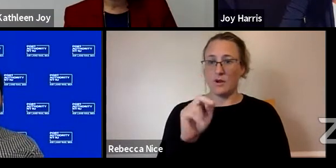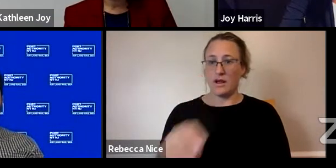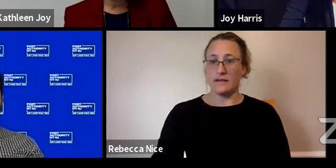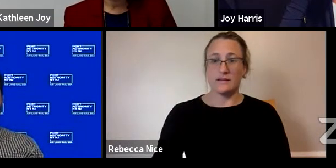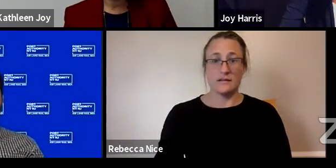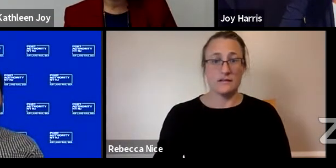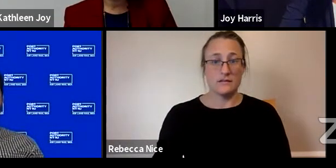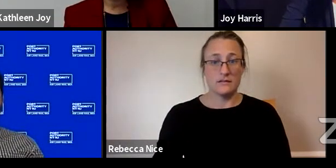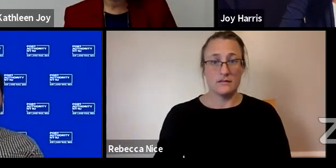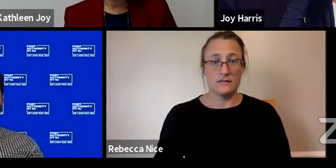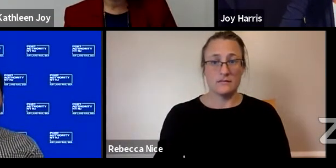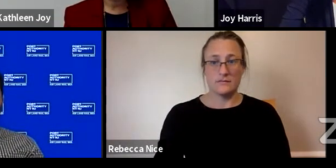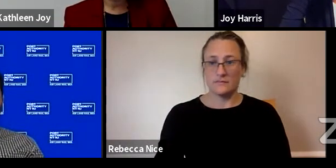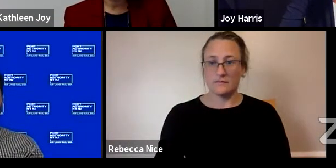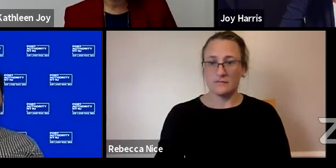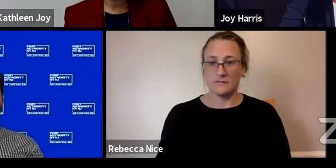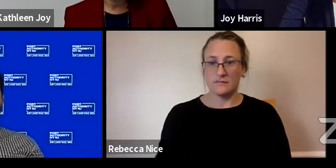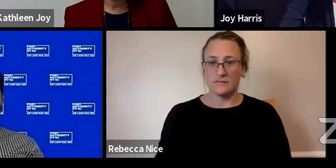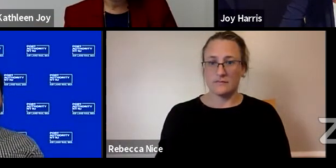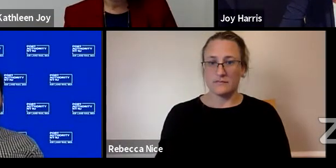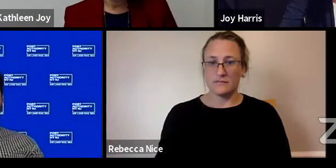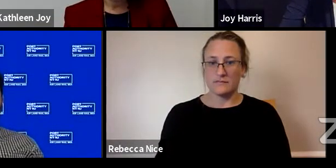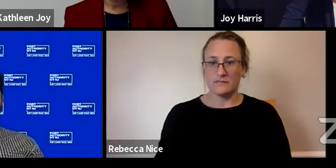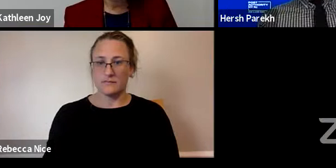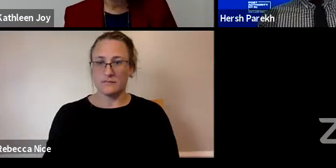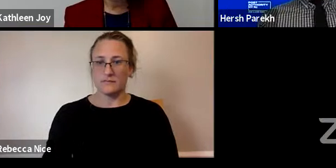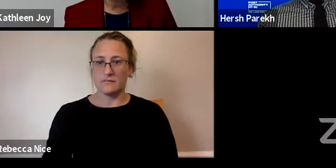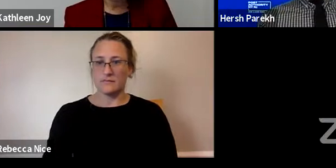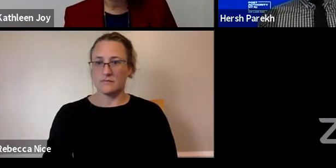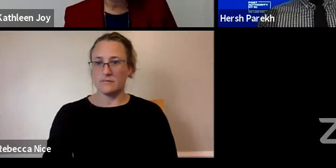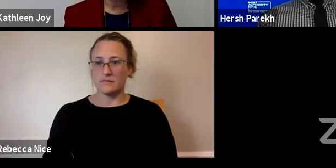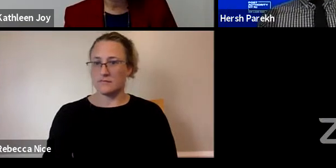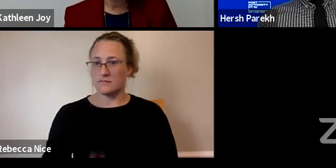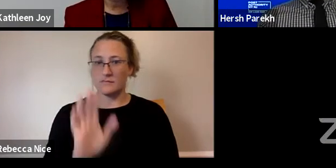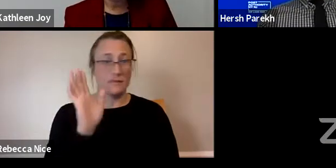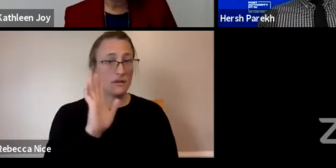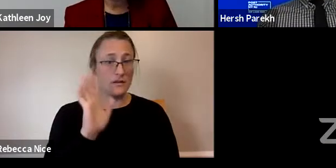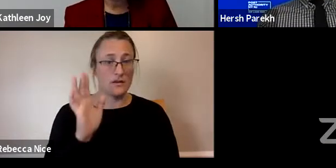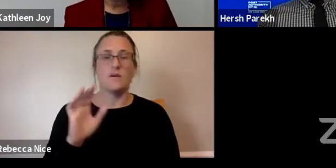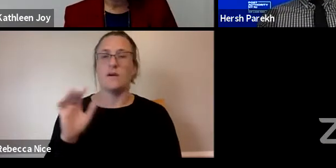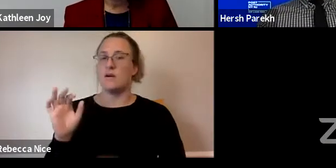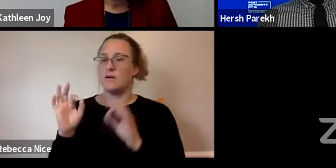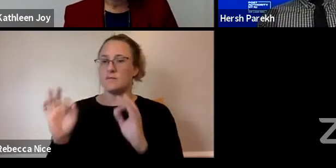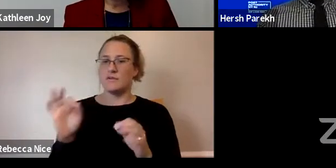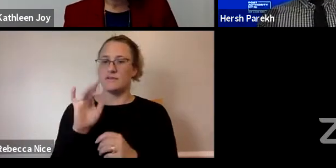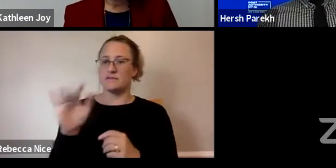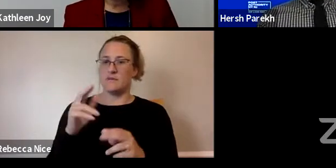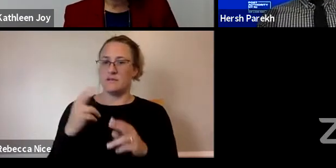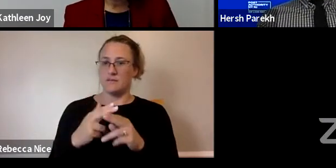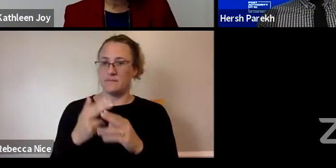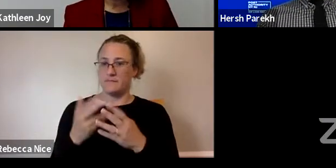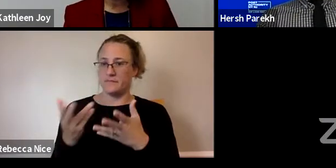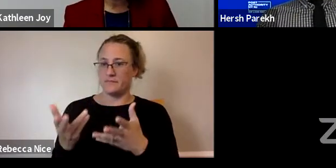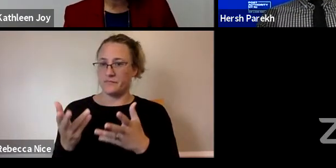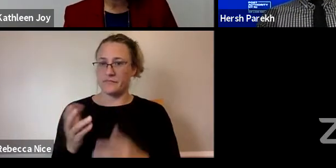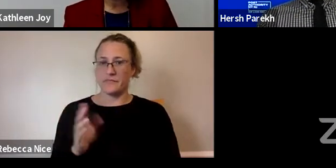Brian Deloach? Yes, wonderful. Spell your name for the stenographer and let us have your comments, please.